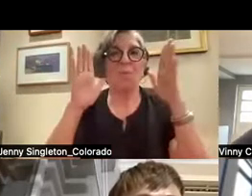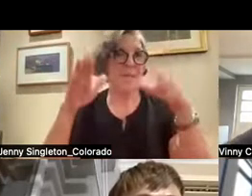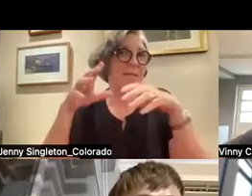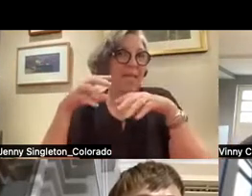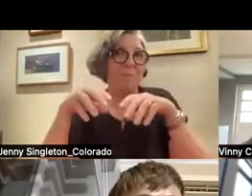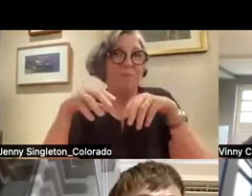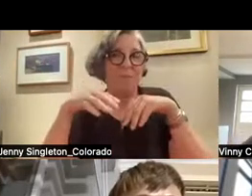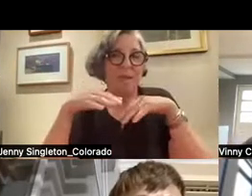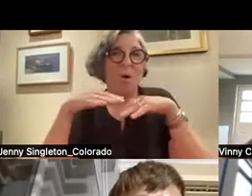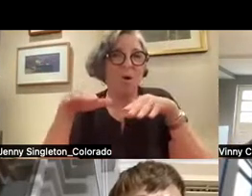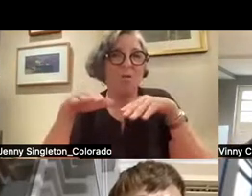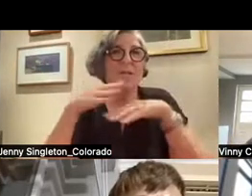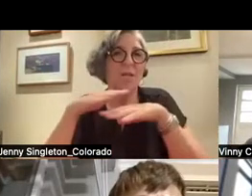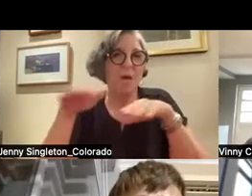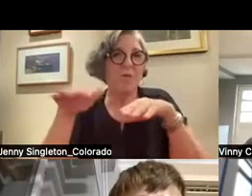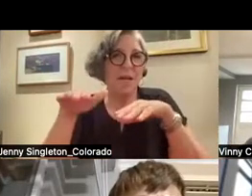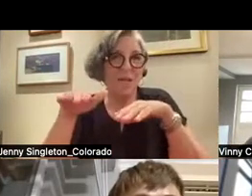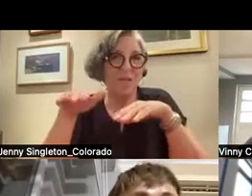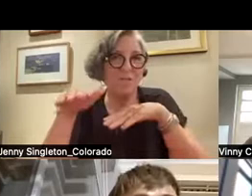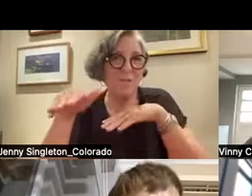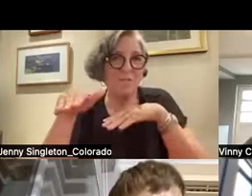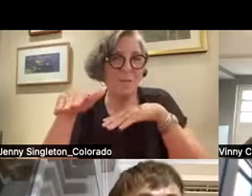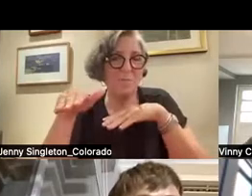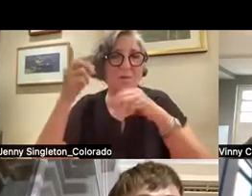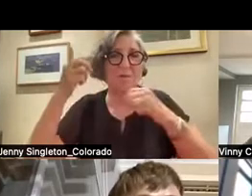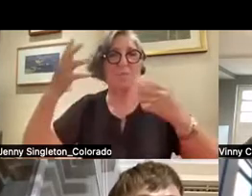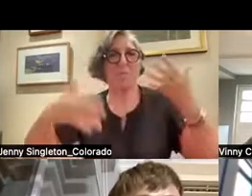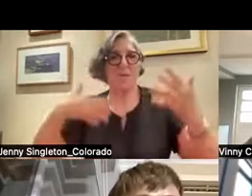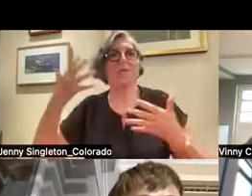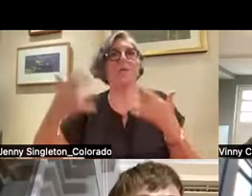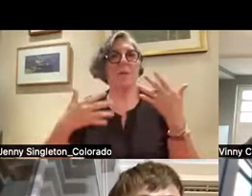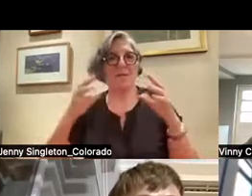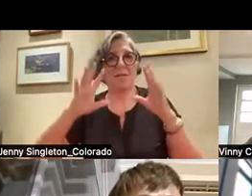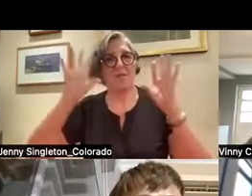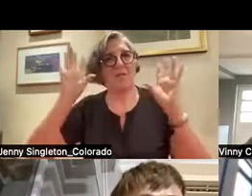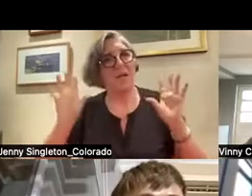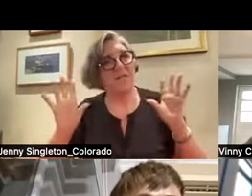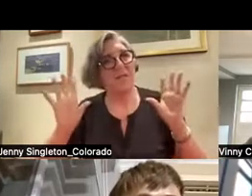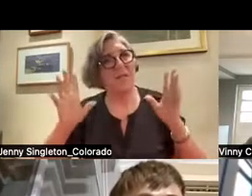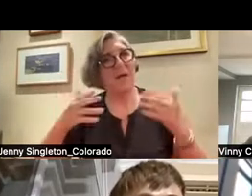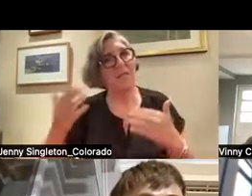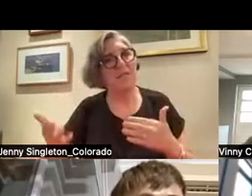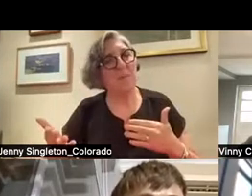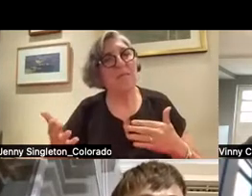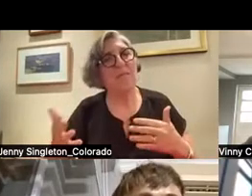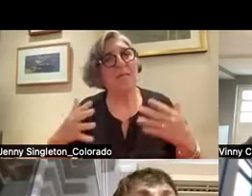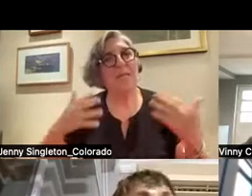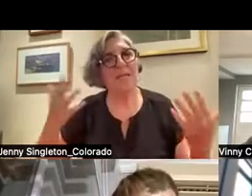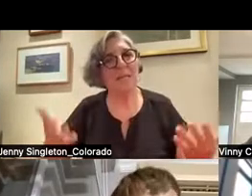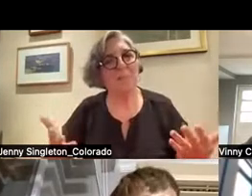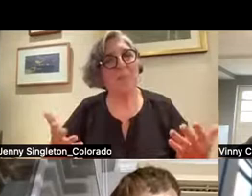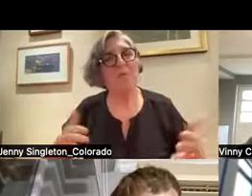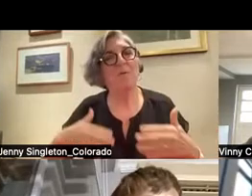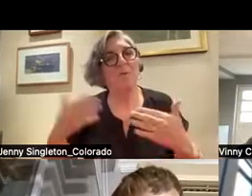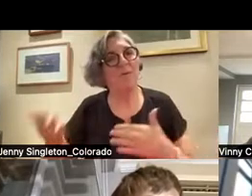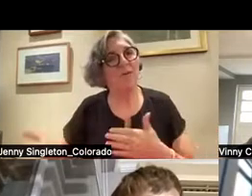they wanted to keep everything oral and no sign language for deaf people. So it also depends on the philosophy about disability and